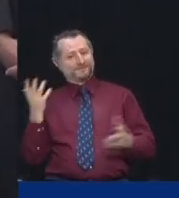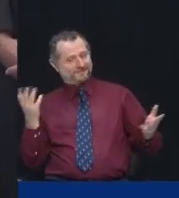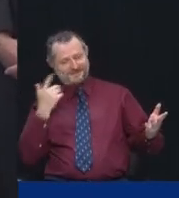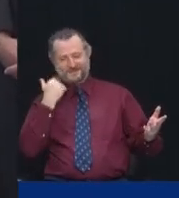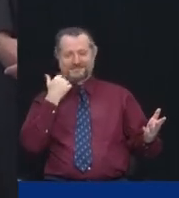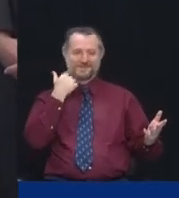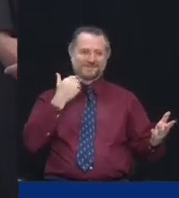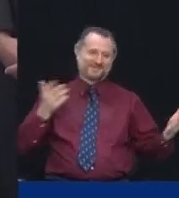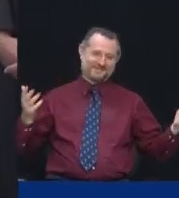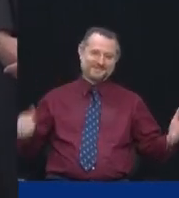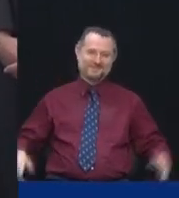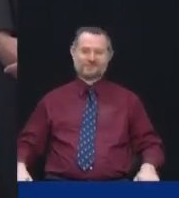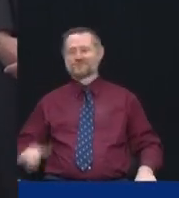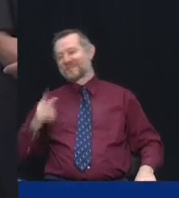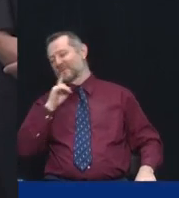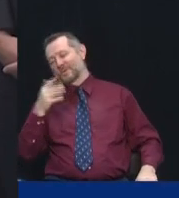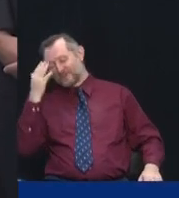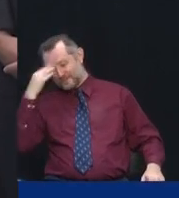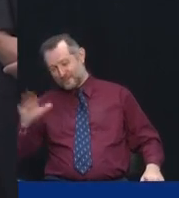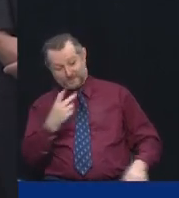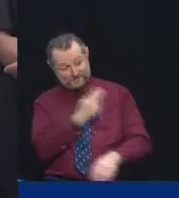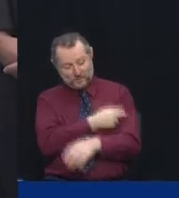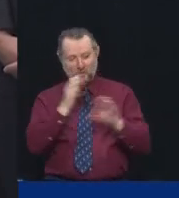I don't know if it's true.